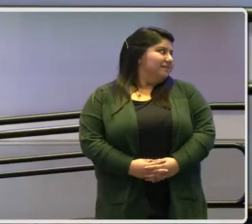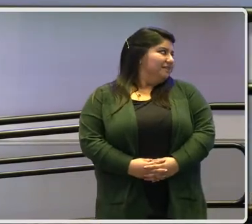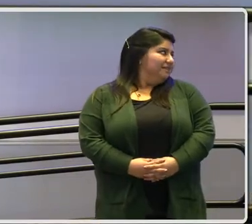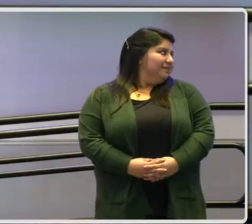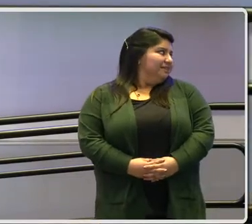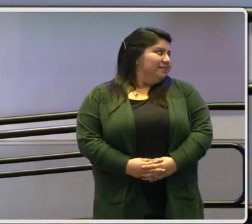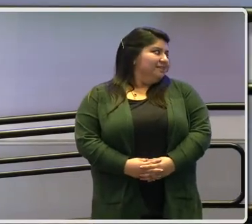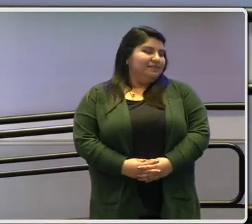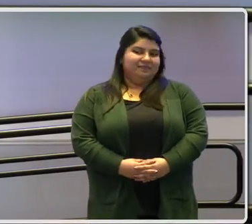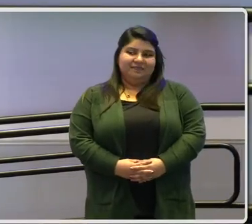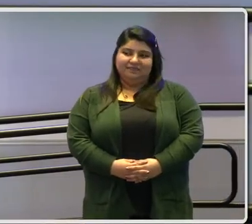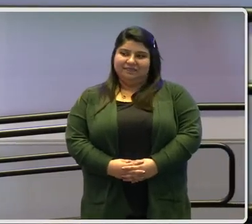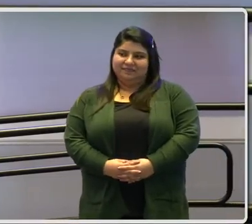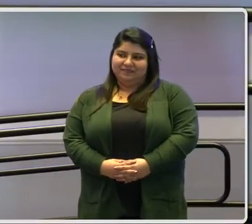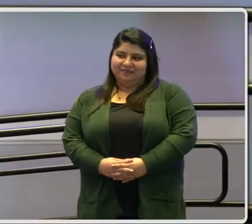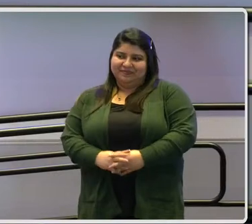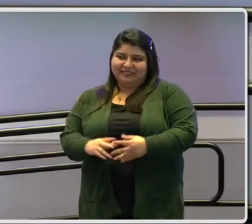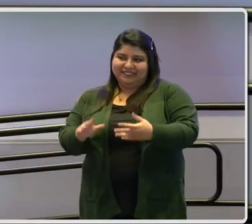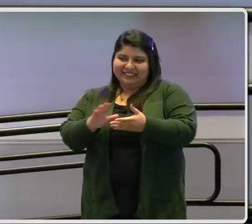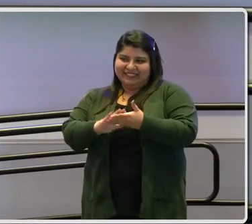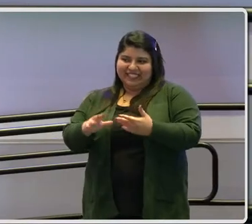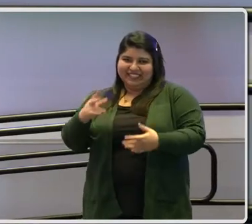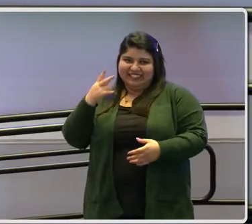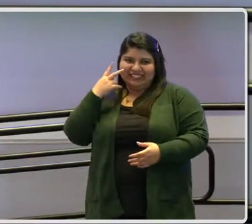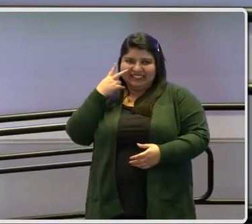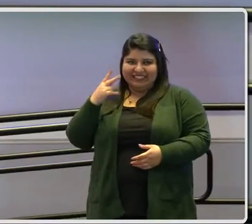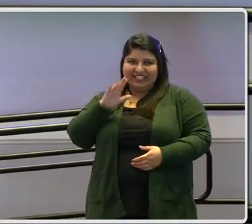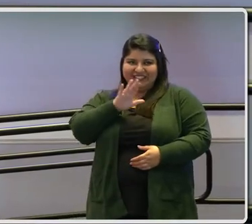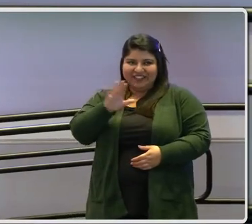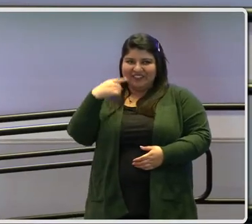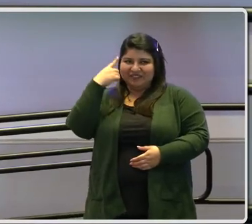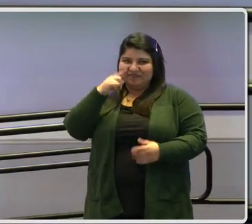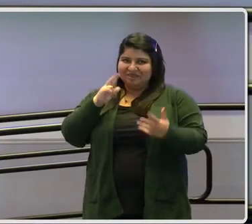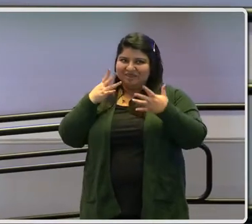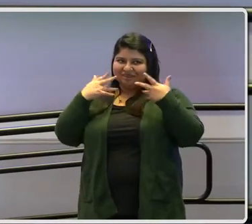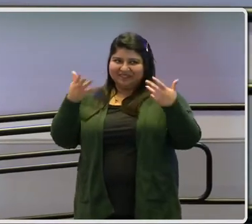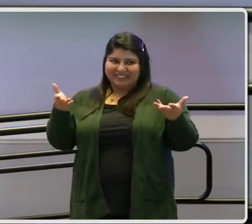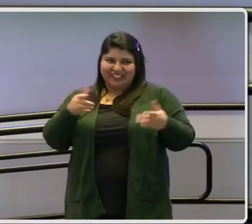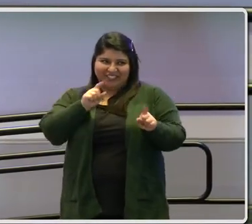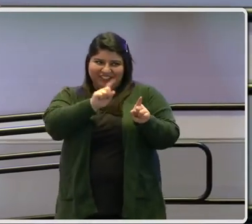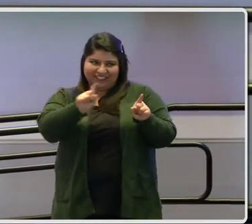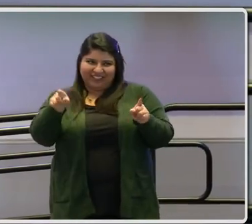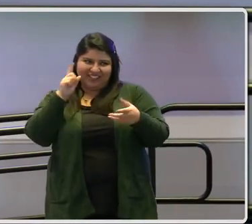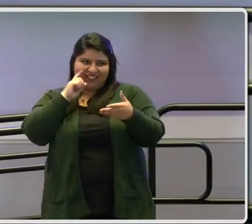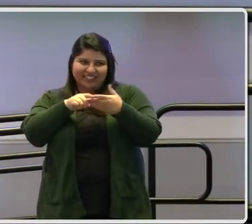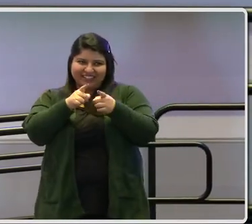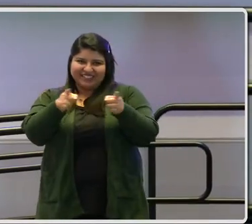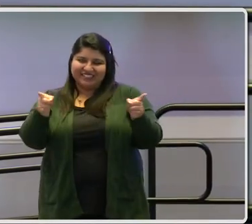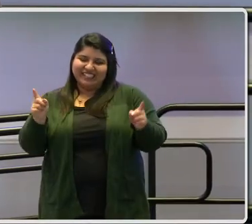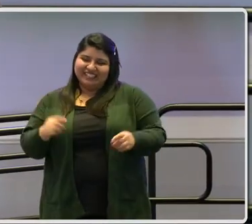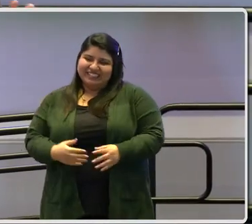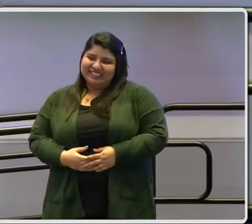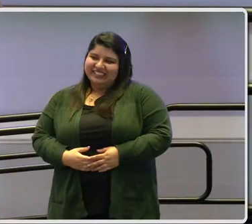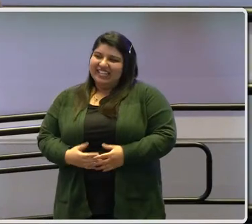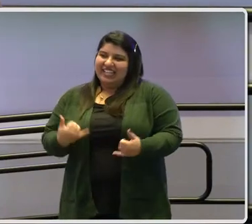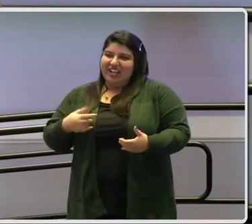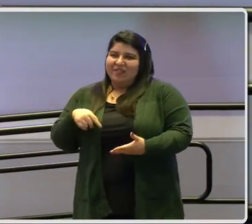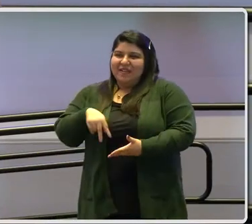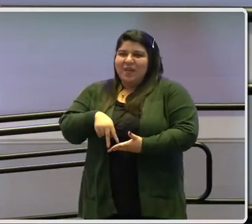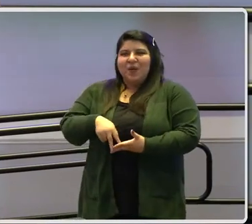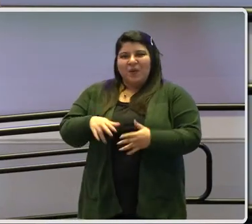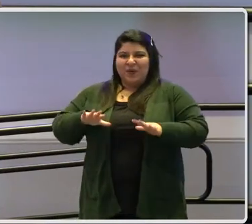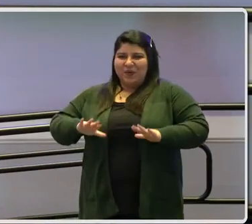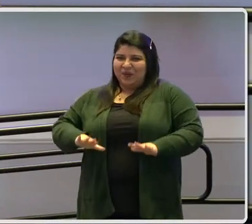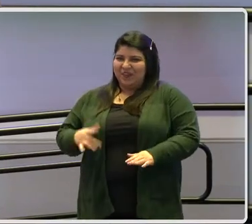Nice to see so many friendly faces out here in the crowd. it makes being up here a little bit